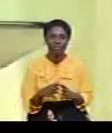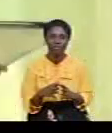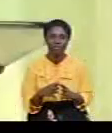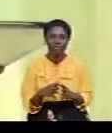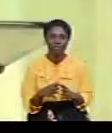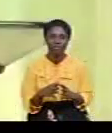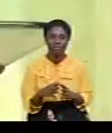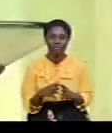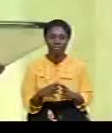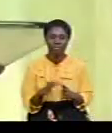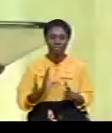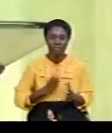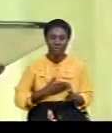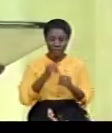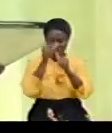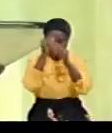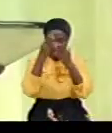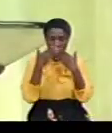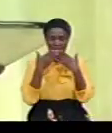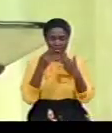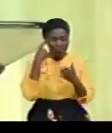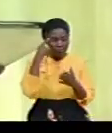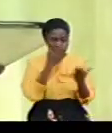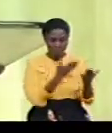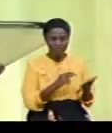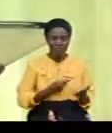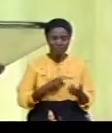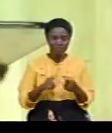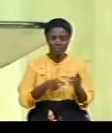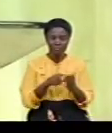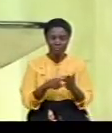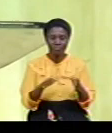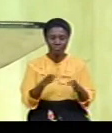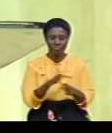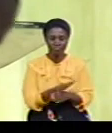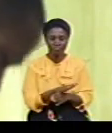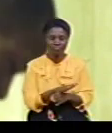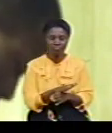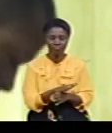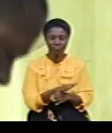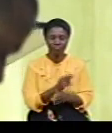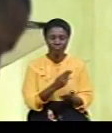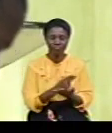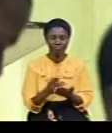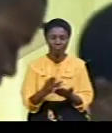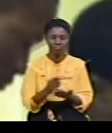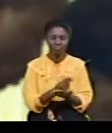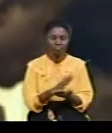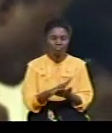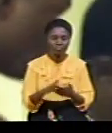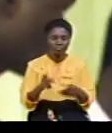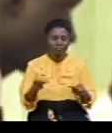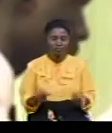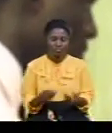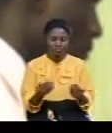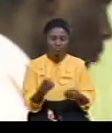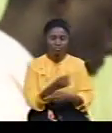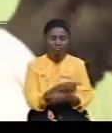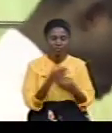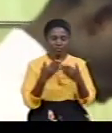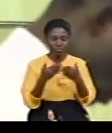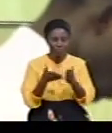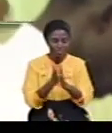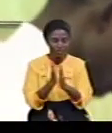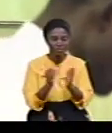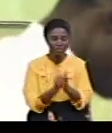Father, we thank you for bringing us to this holy sanctuary once again. We ask that your glory will cover this